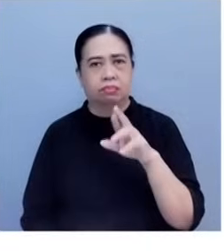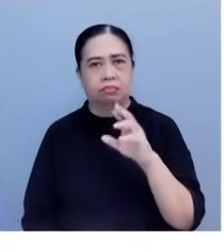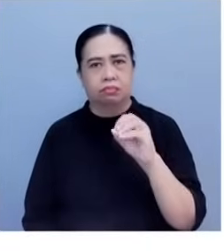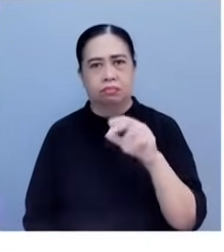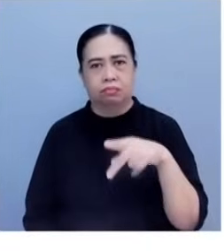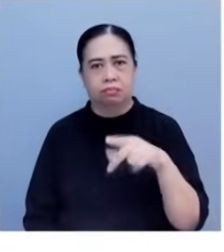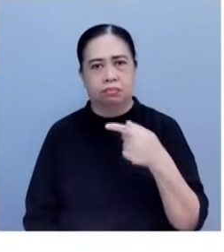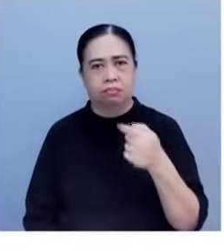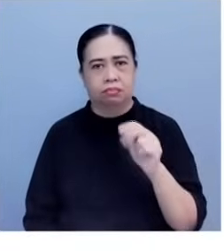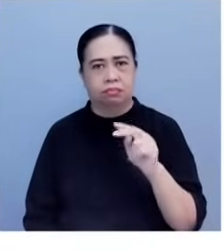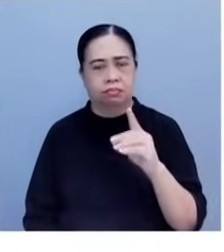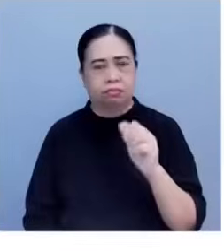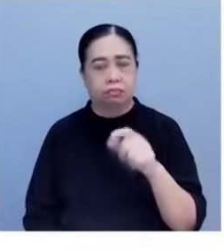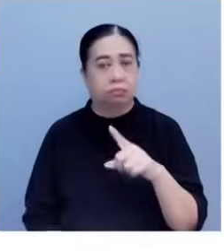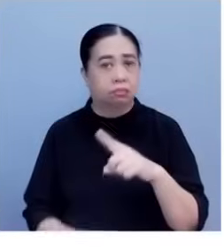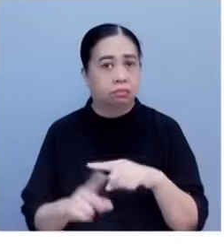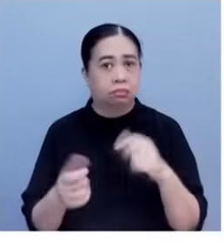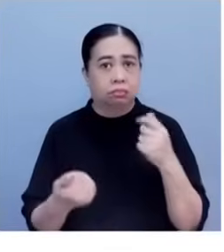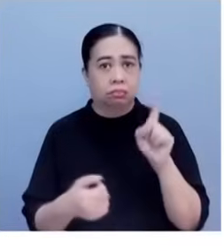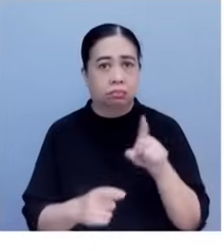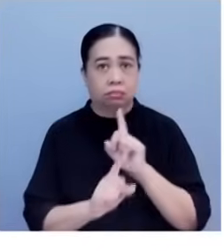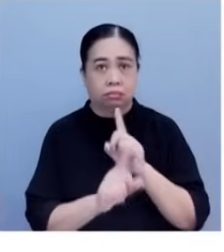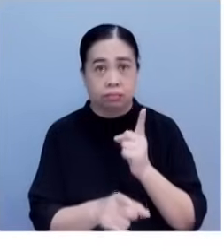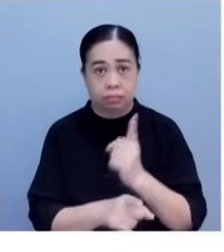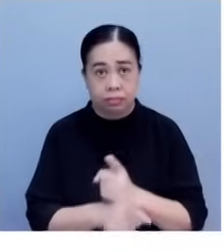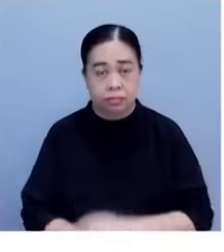But the former president still has to answer, right?